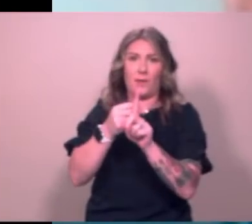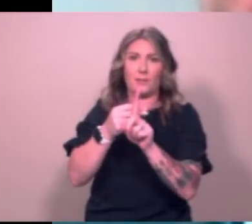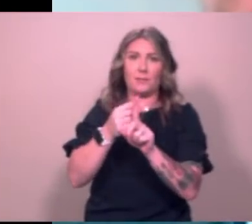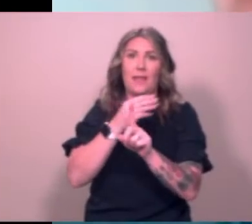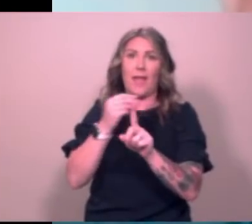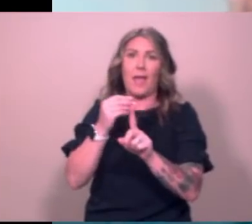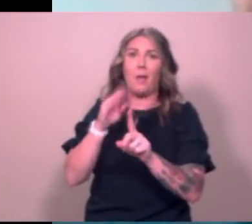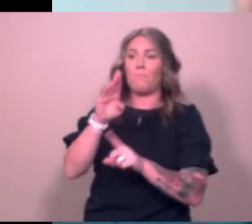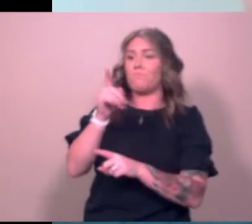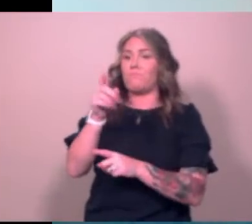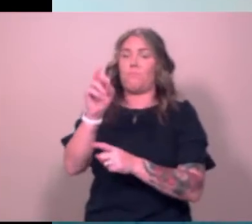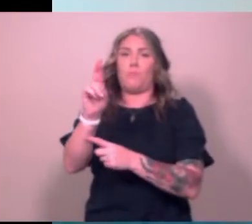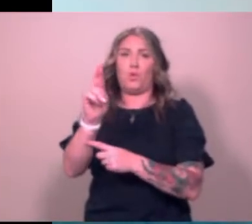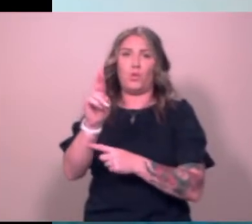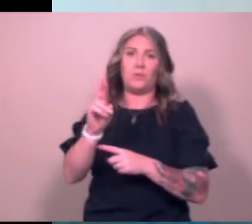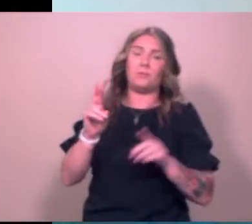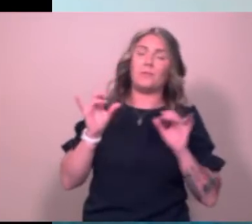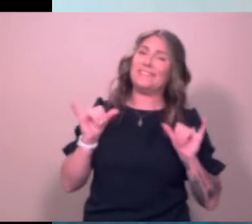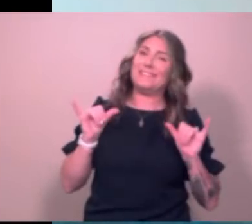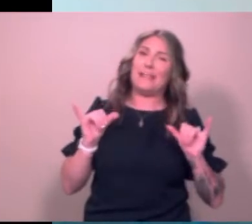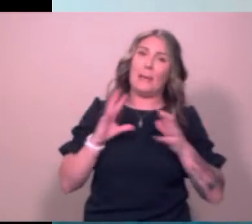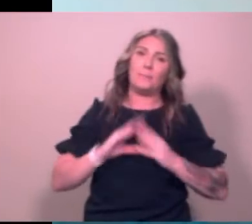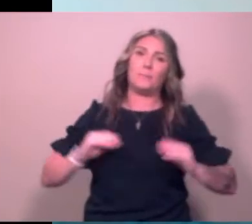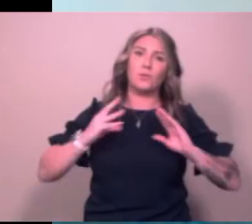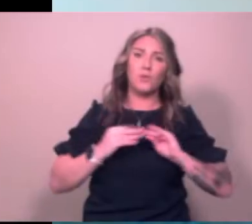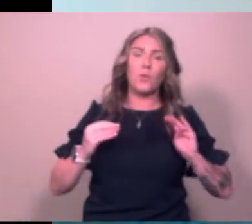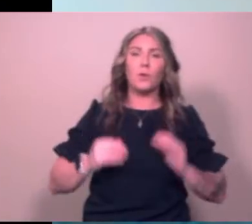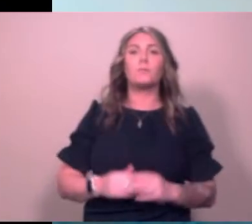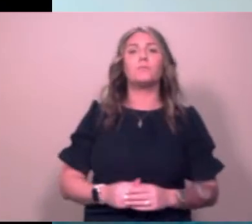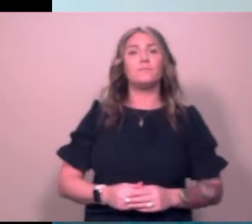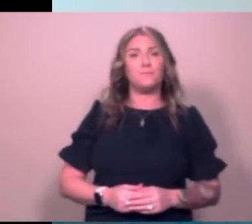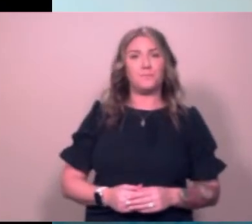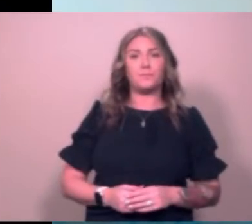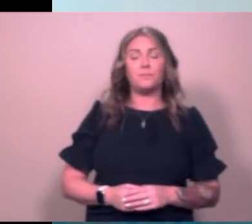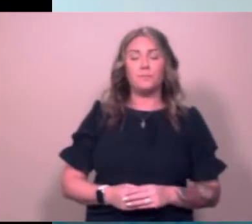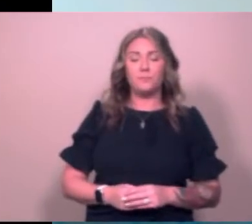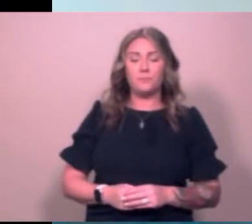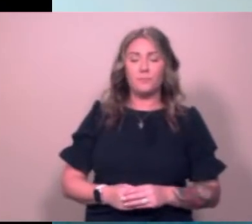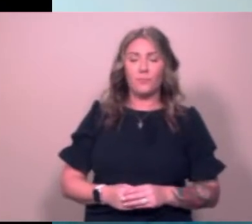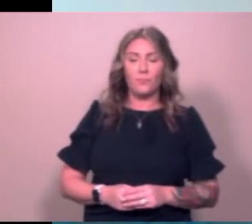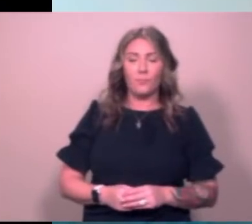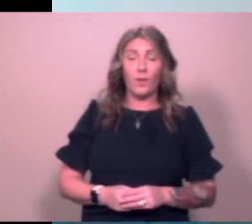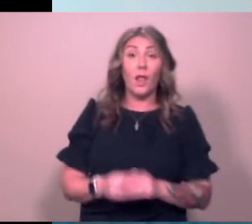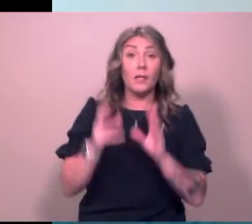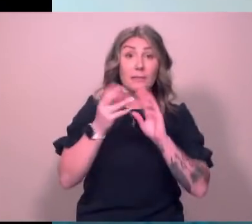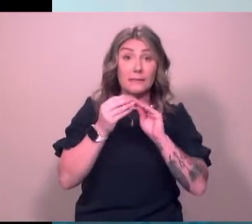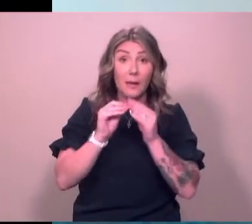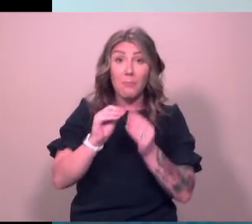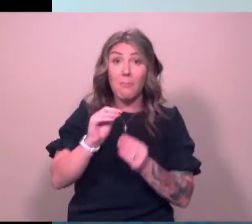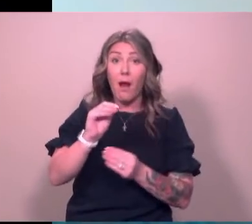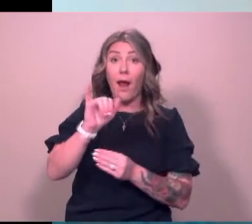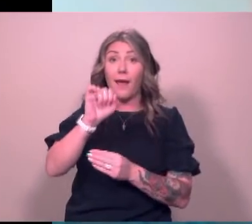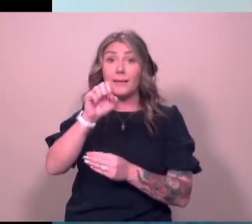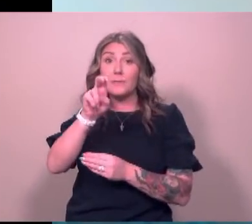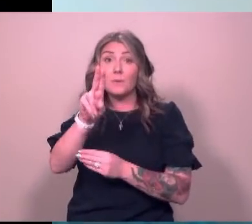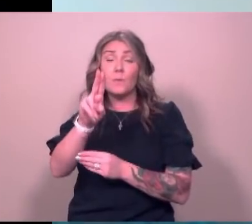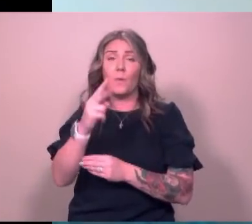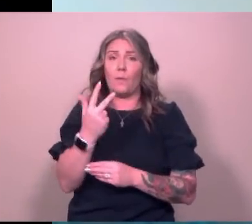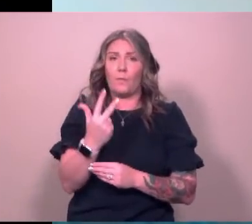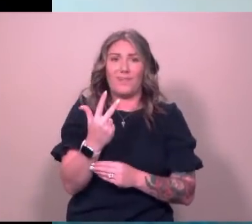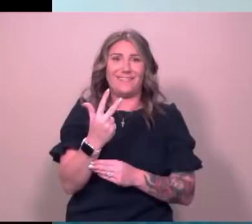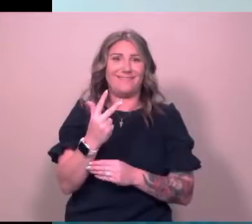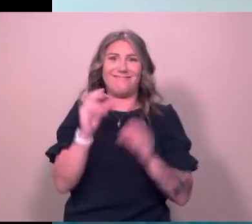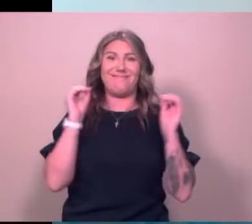boosted. So kind of same story. The number of ICU is 3. None of them are